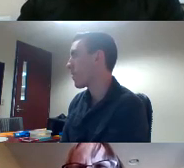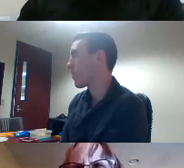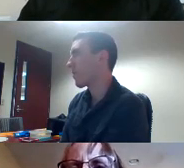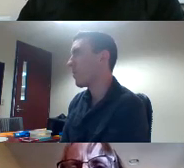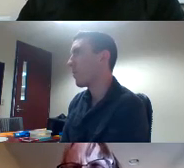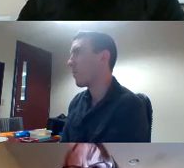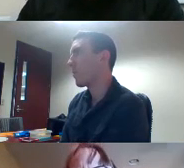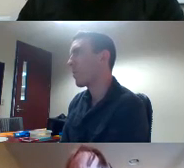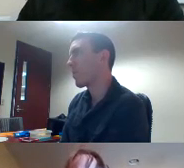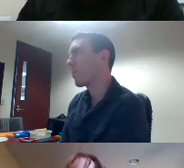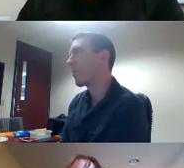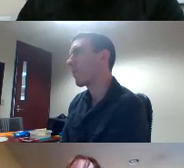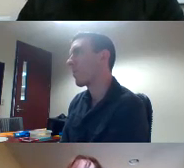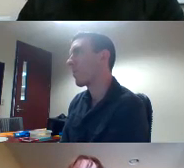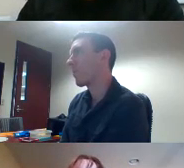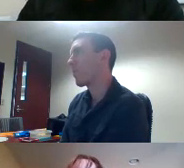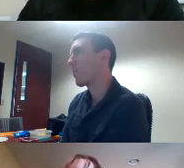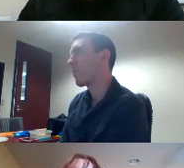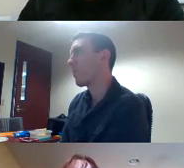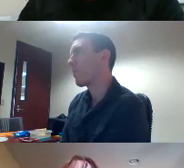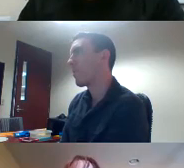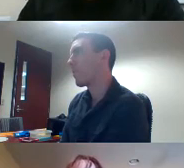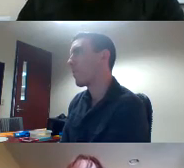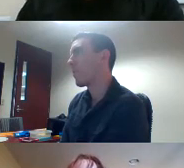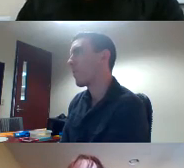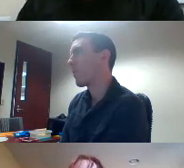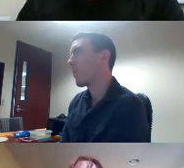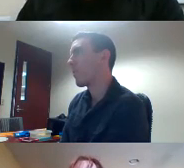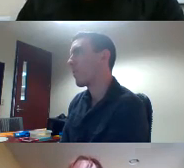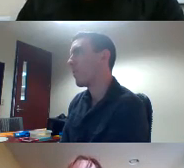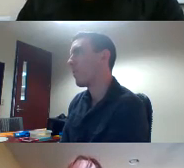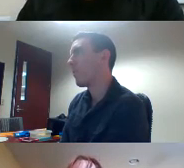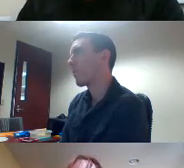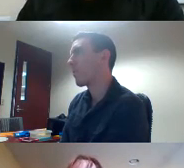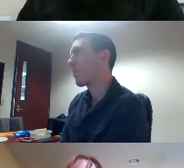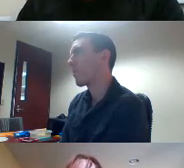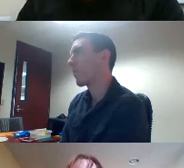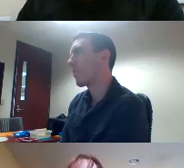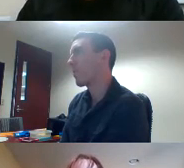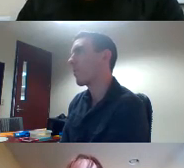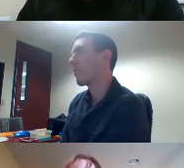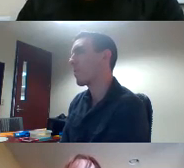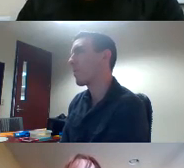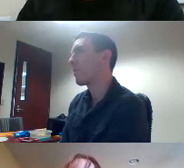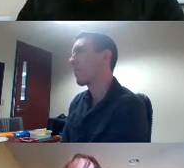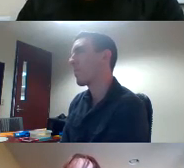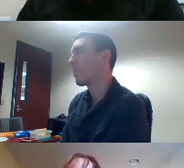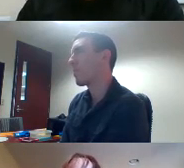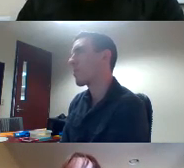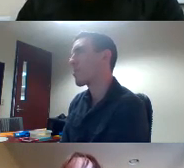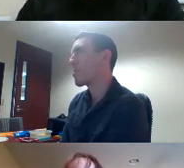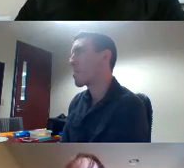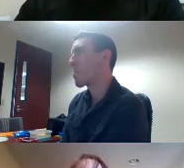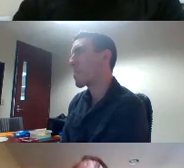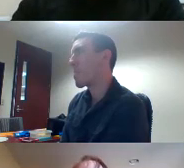If I may speak, I'm Gene Durbeck. I'm a campus minister, and I work with